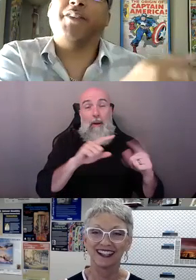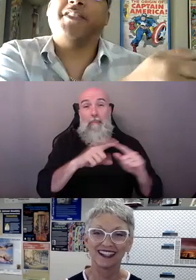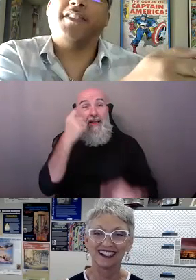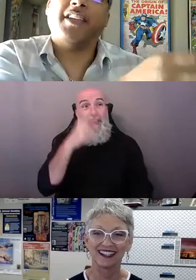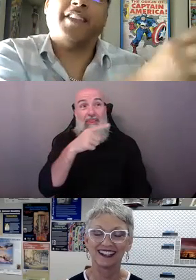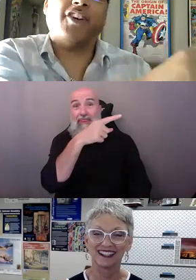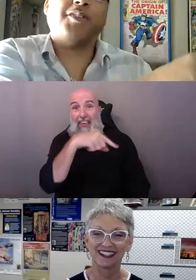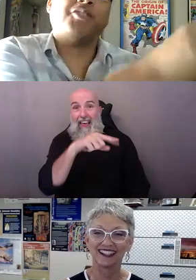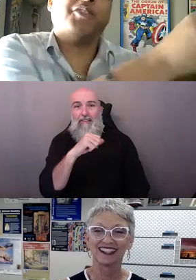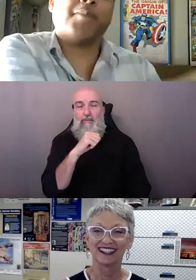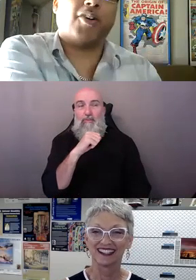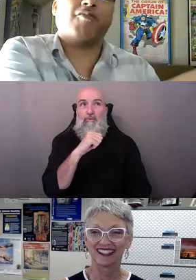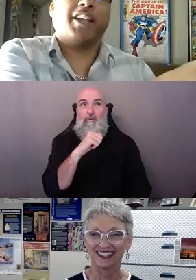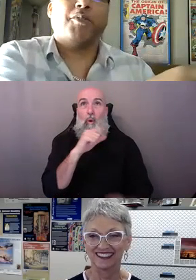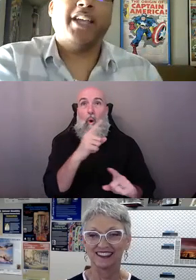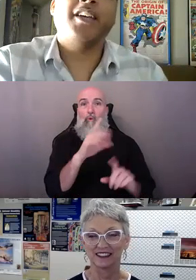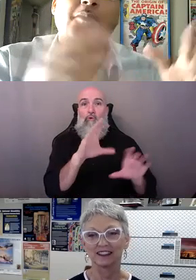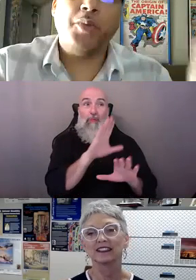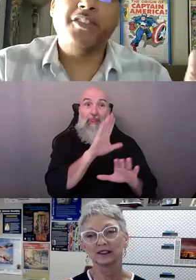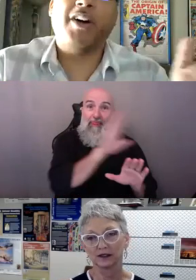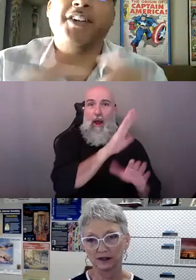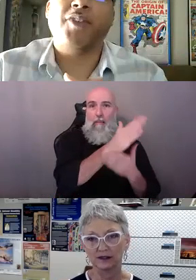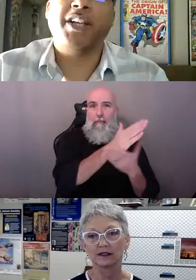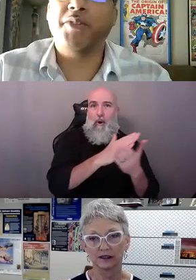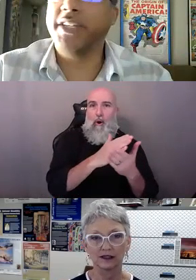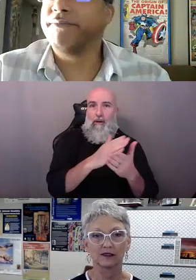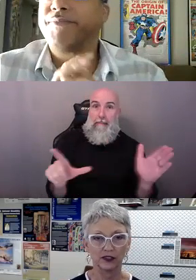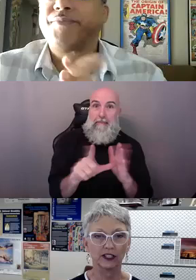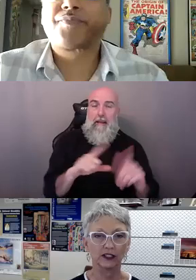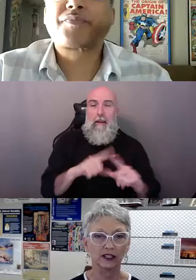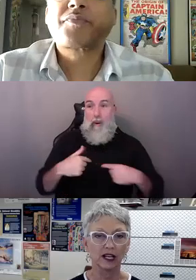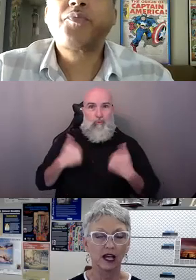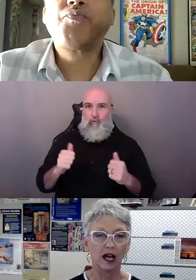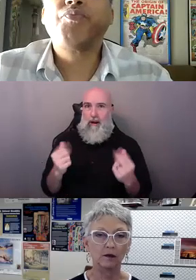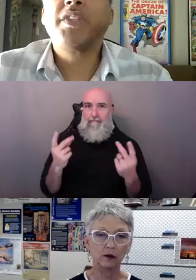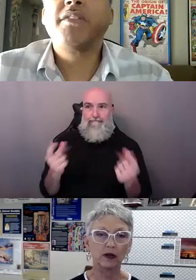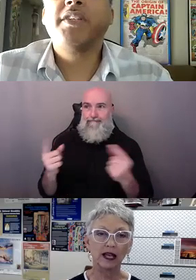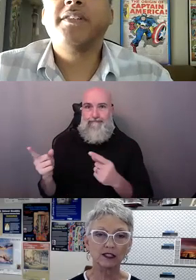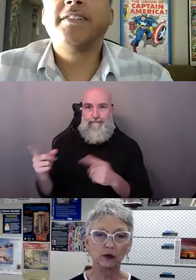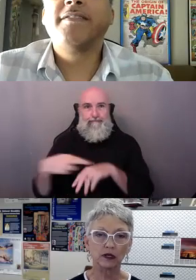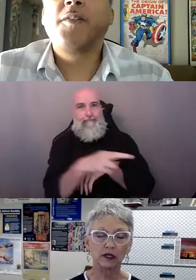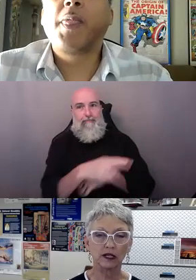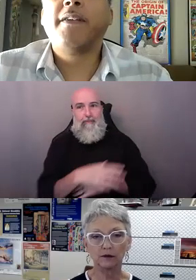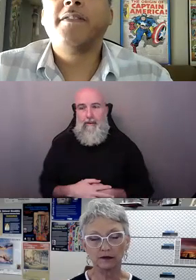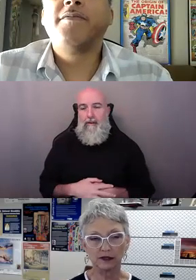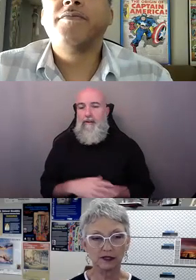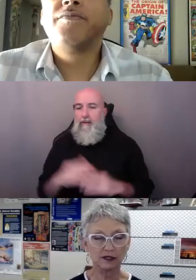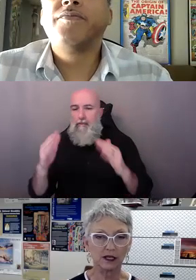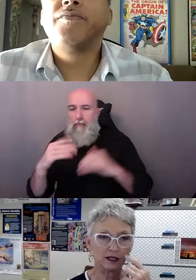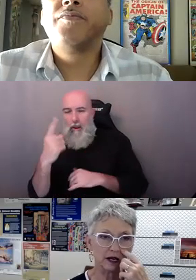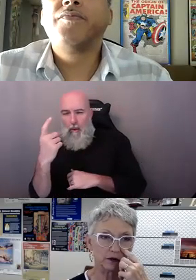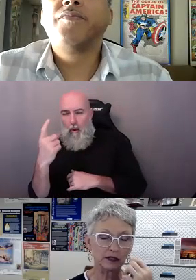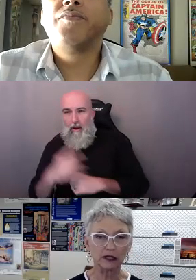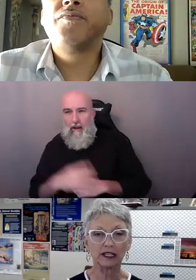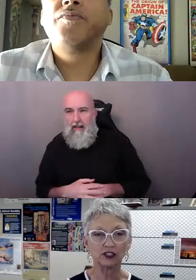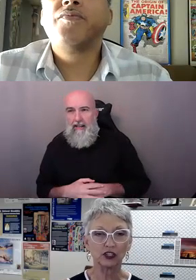do their part right away, but we do ours right away. Very good. And one last one, and this is